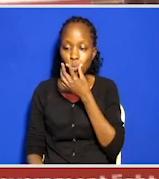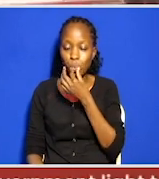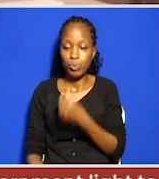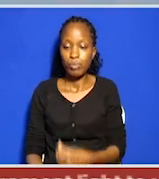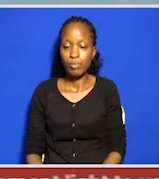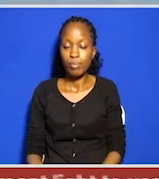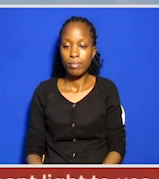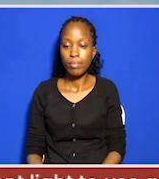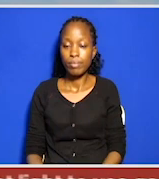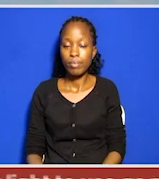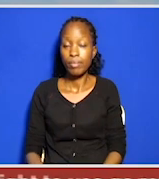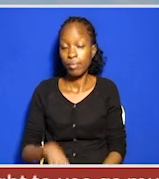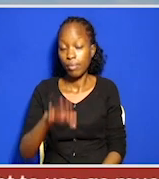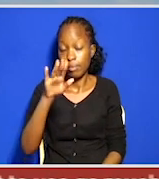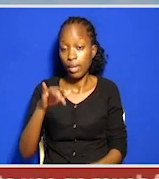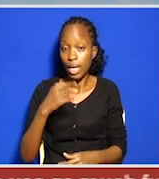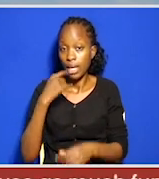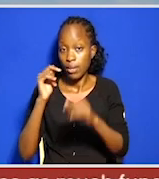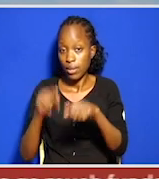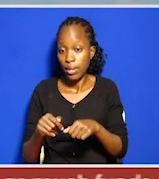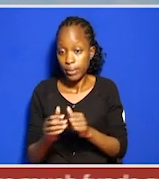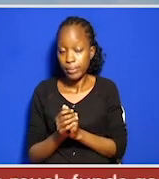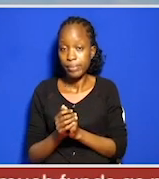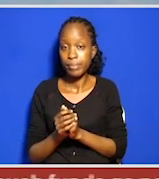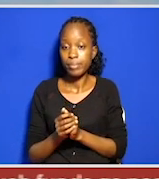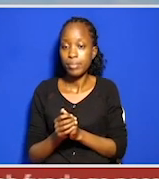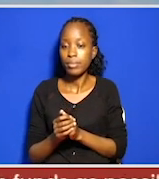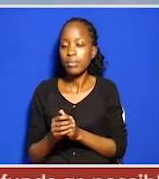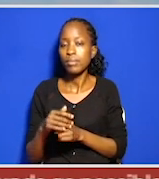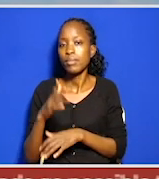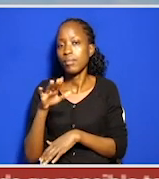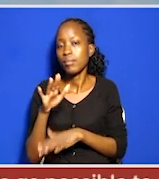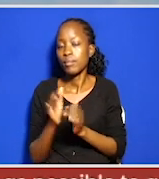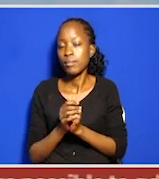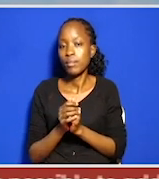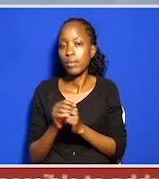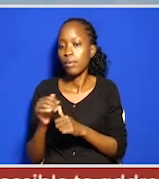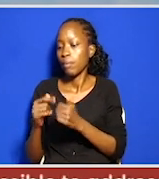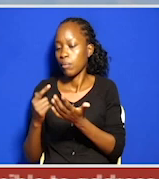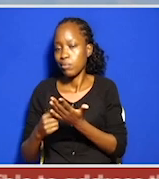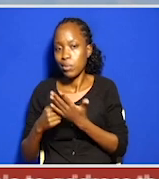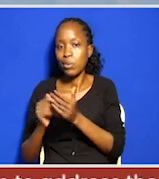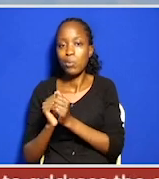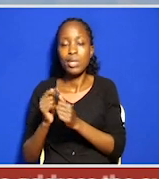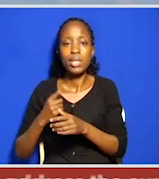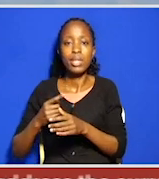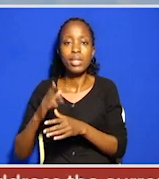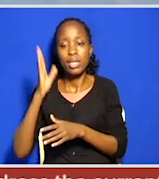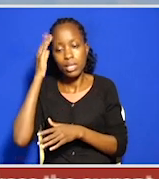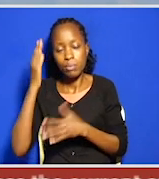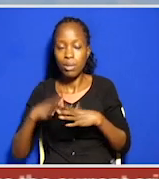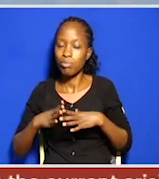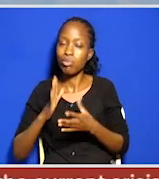My colleagues, I can testify that when it comes to negotiating with our brothers and sisters from Somalia, it's not a